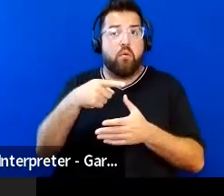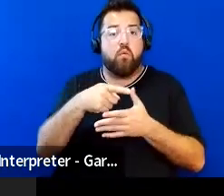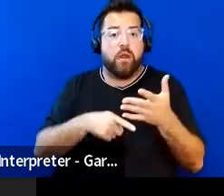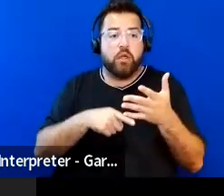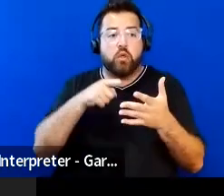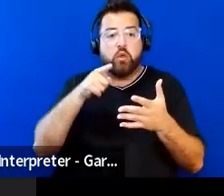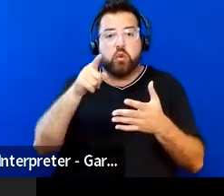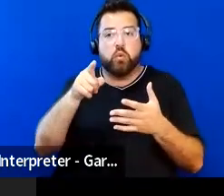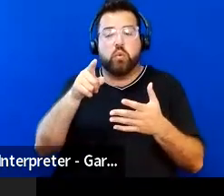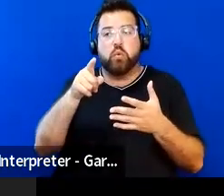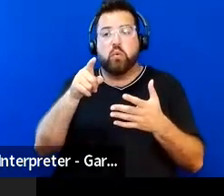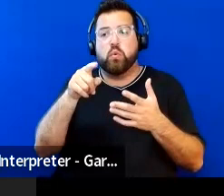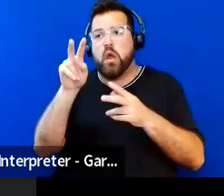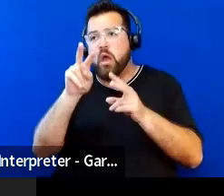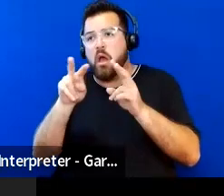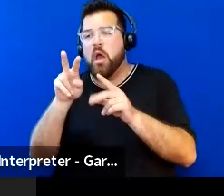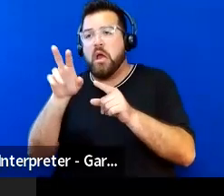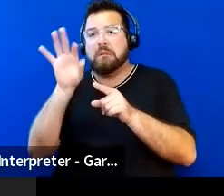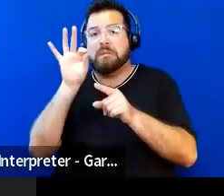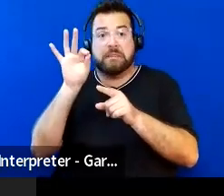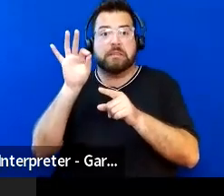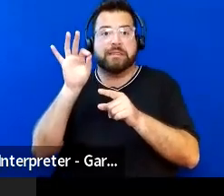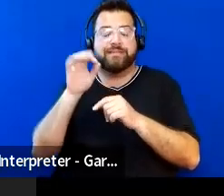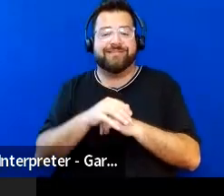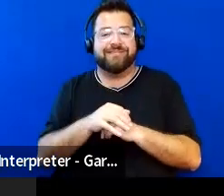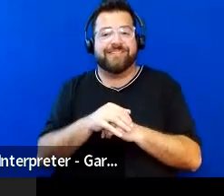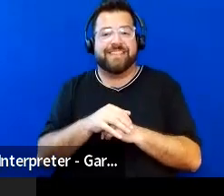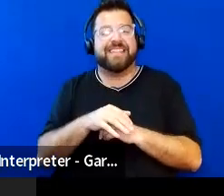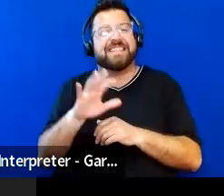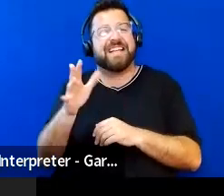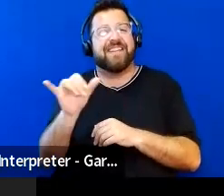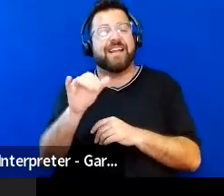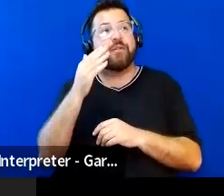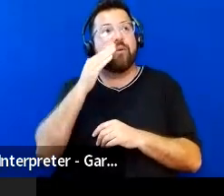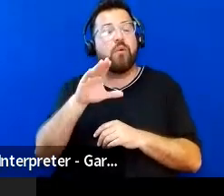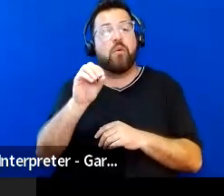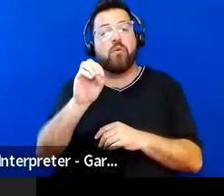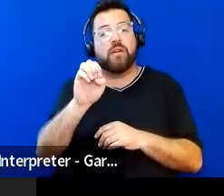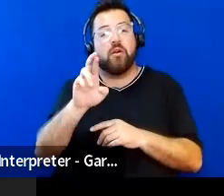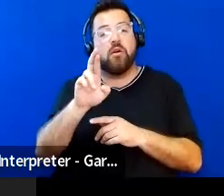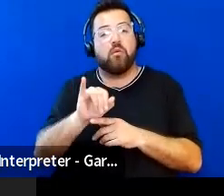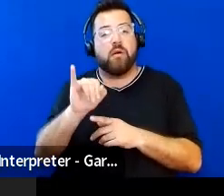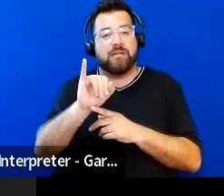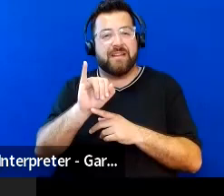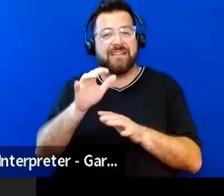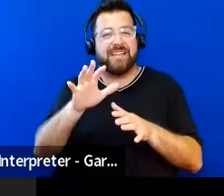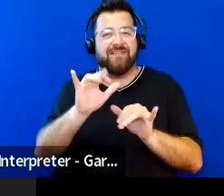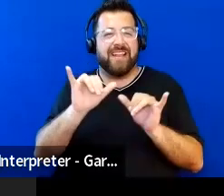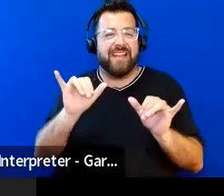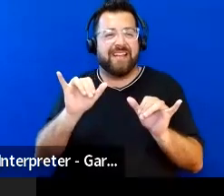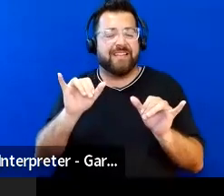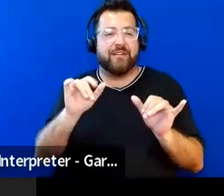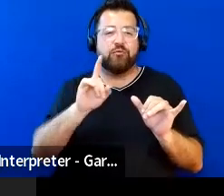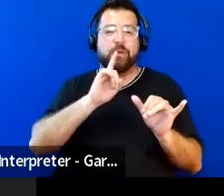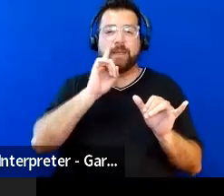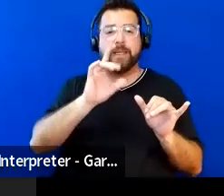across. It's kind of like if the OERI website is like this high-end